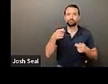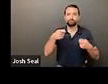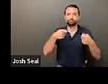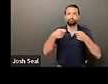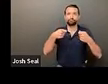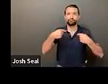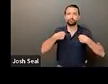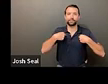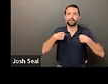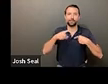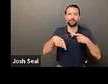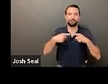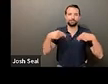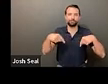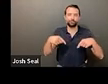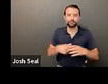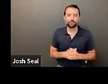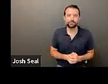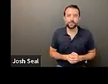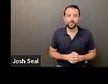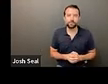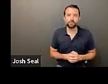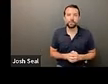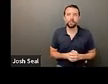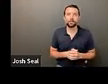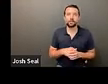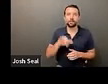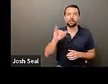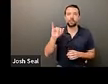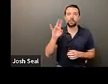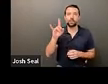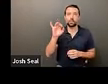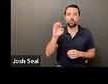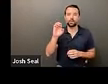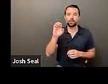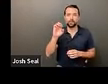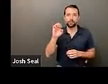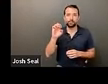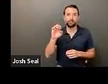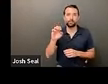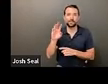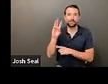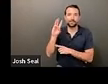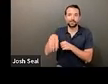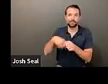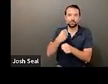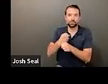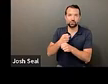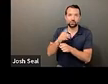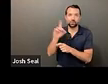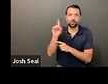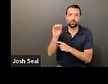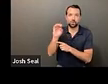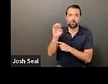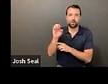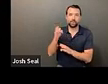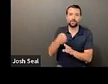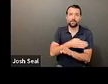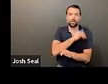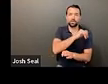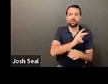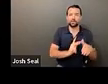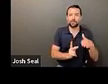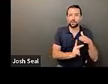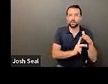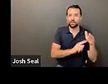Pelletier. I am in my sixth year with the Maine DOE. And prior to that, I was at a K-5 elementary school for